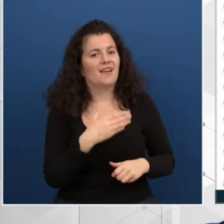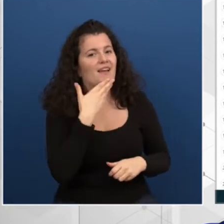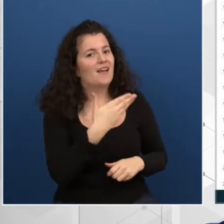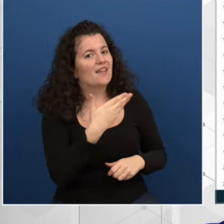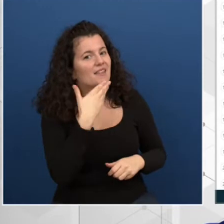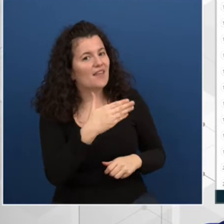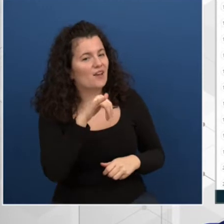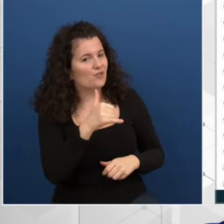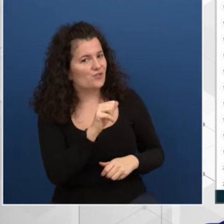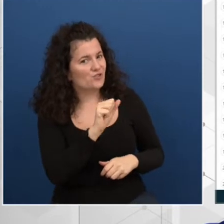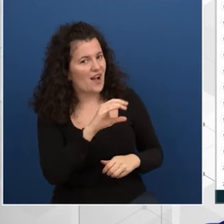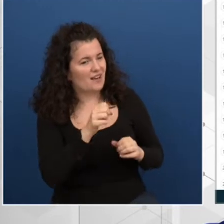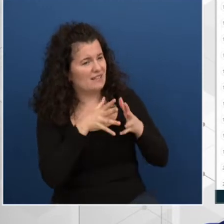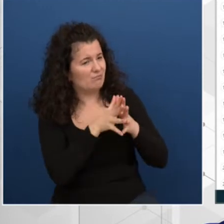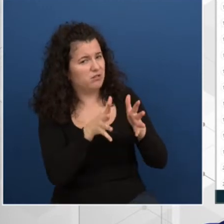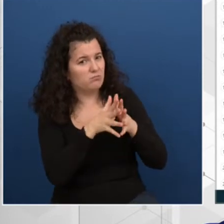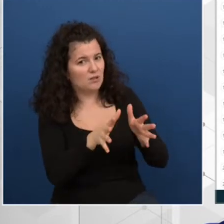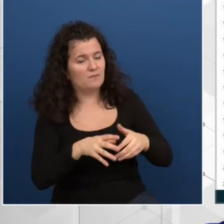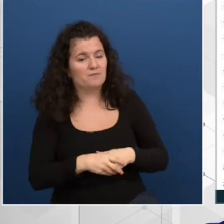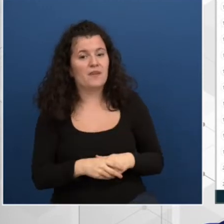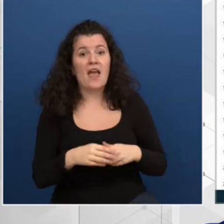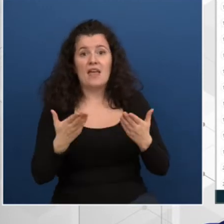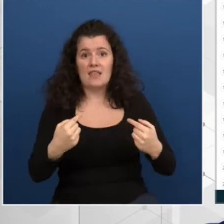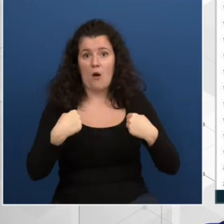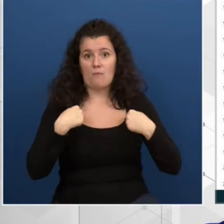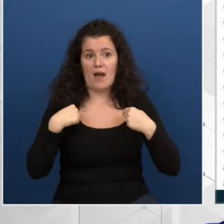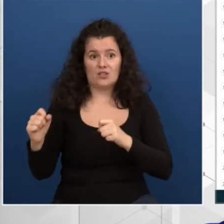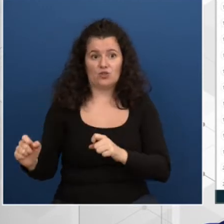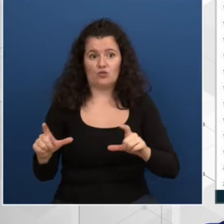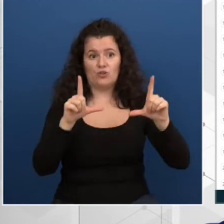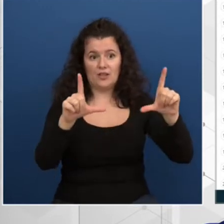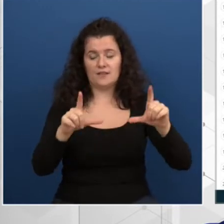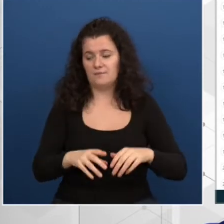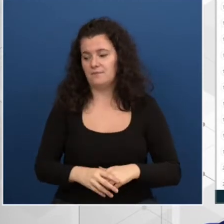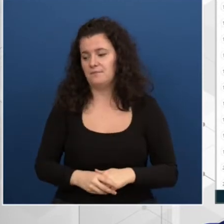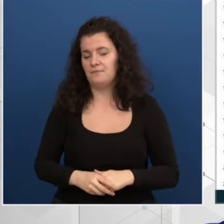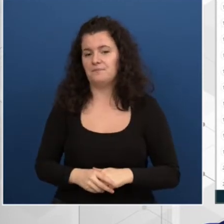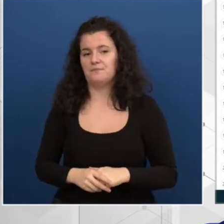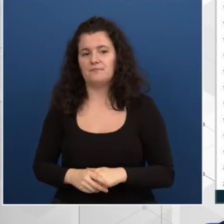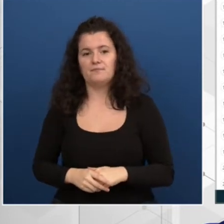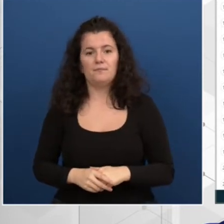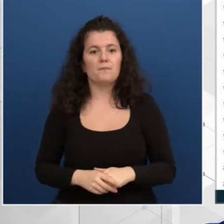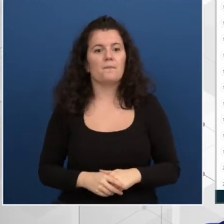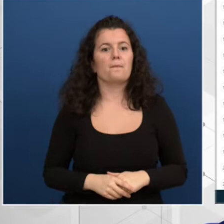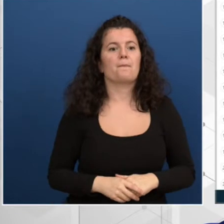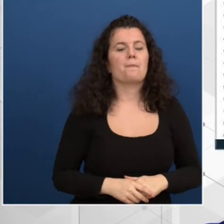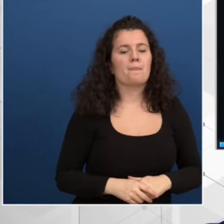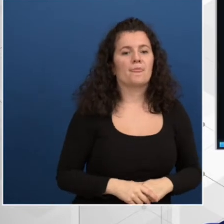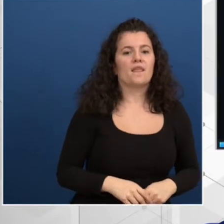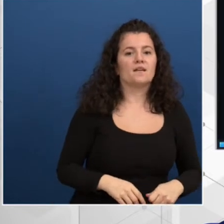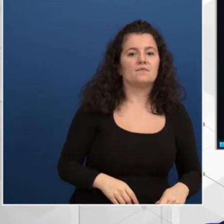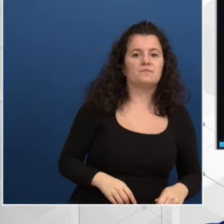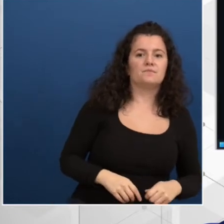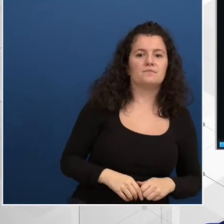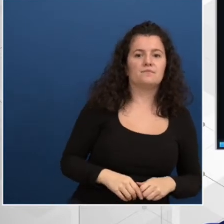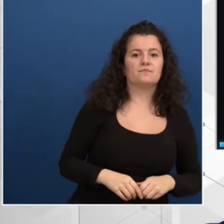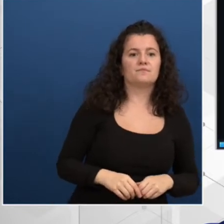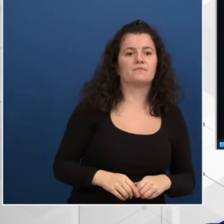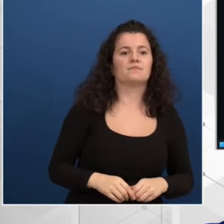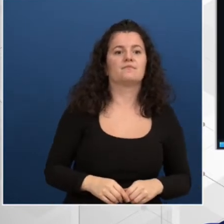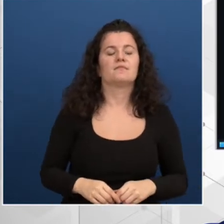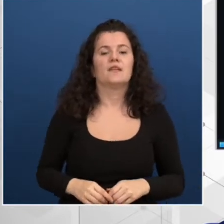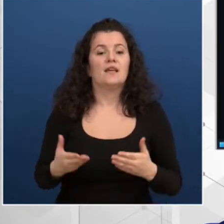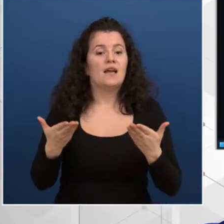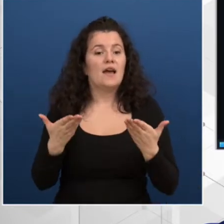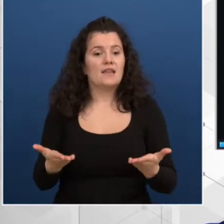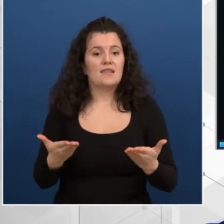Jacqueline. I'm going to share my screen right now. This is another option that enables teams to run automated accessibility tests, but inside an